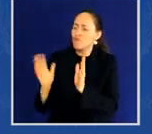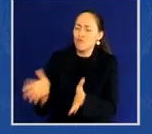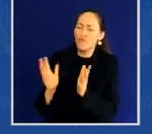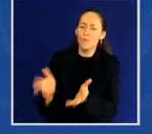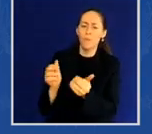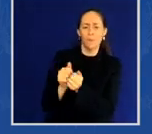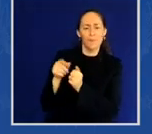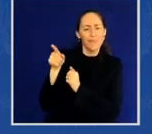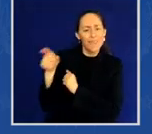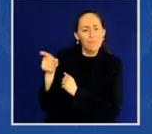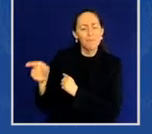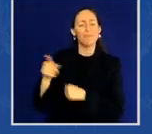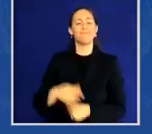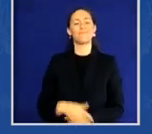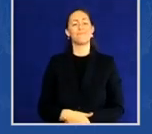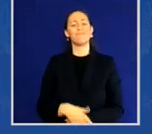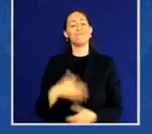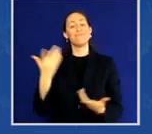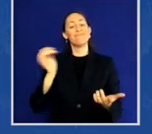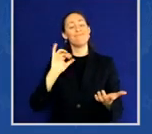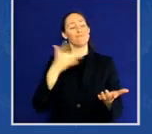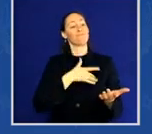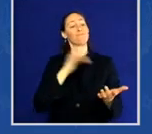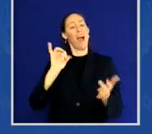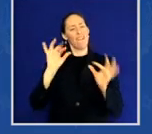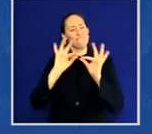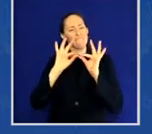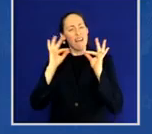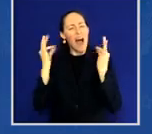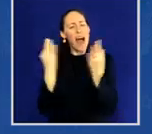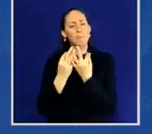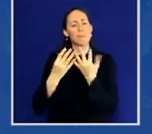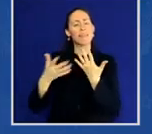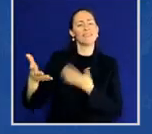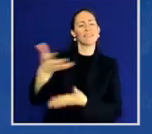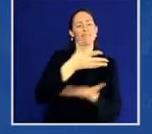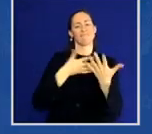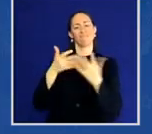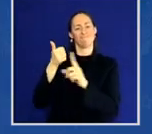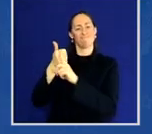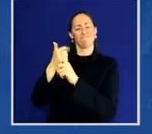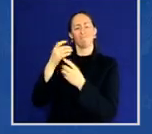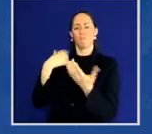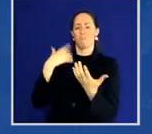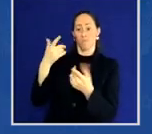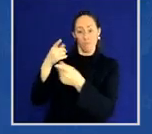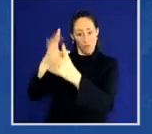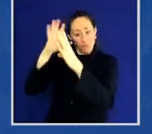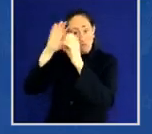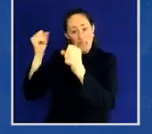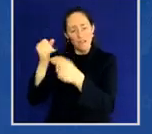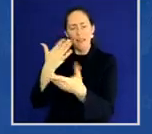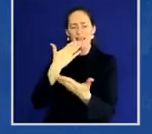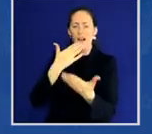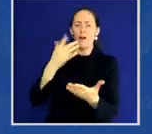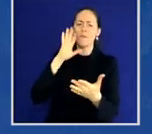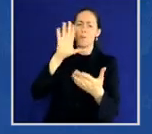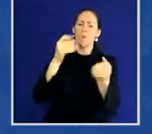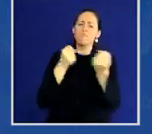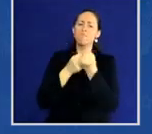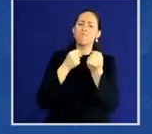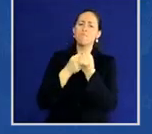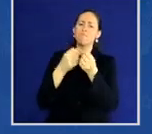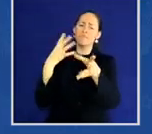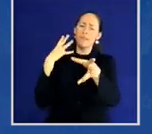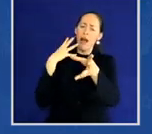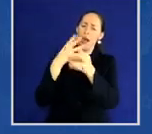family. So, Mr. President, I'd like to thank you for all the support you have given Amtrak. Like you thank for